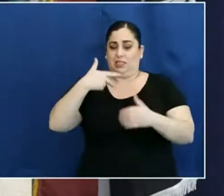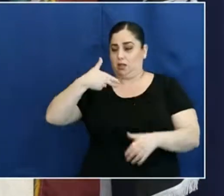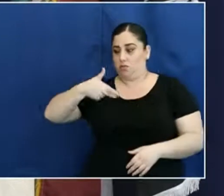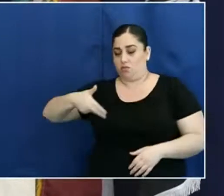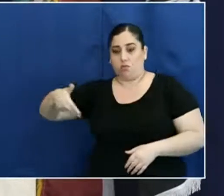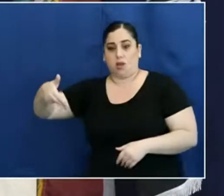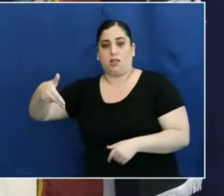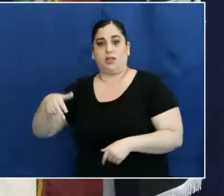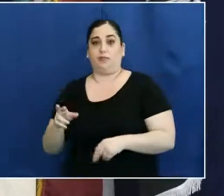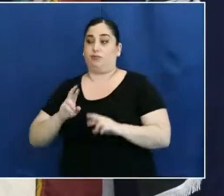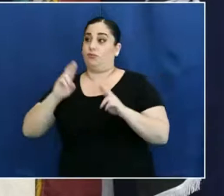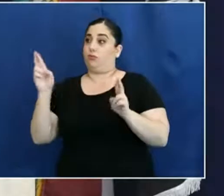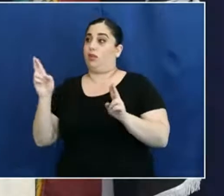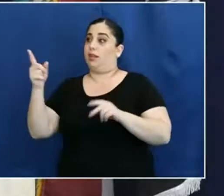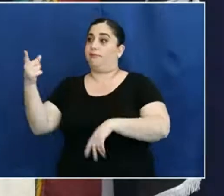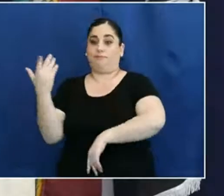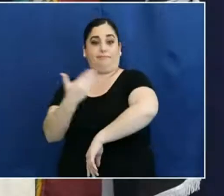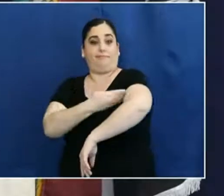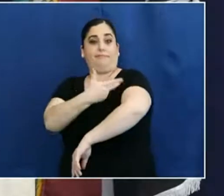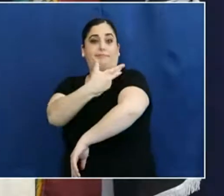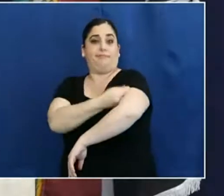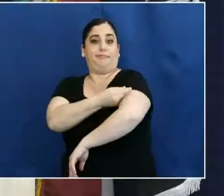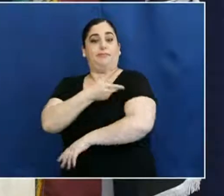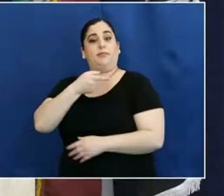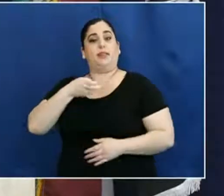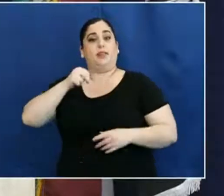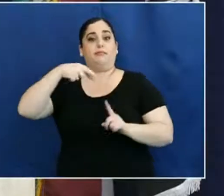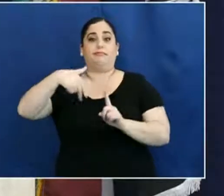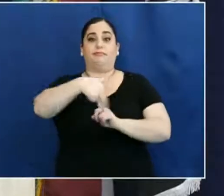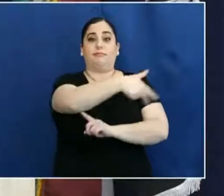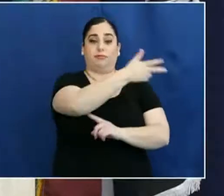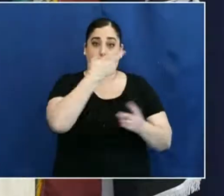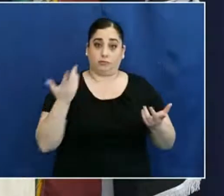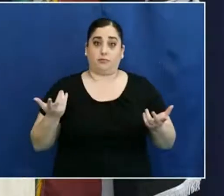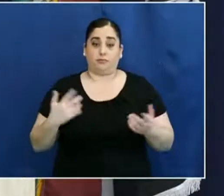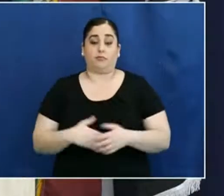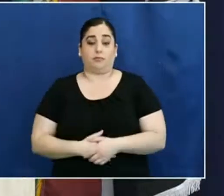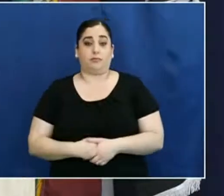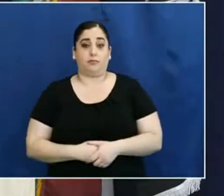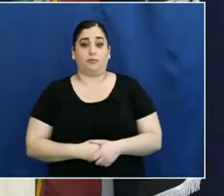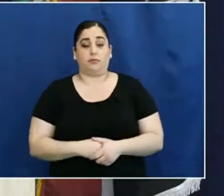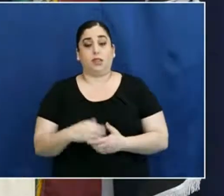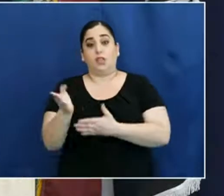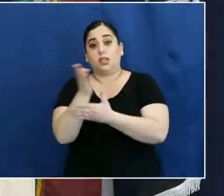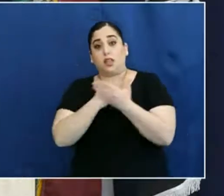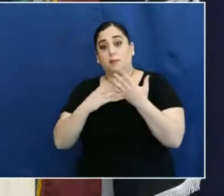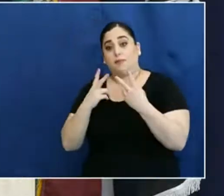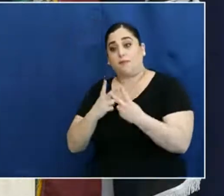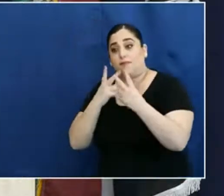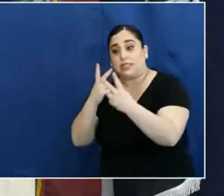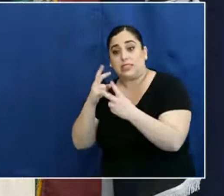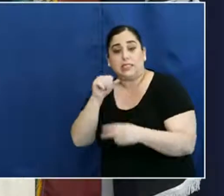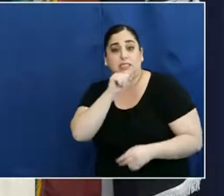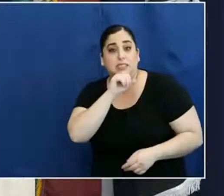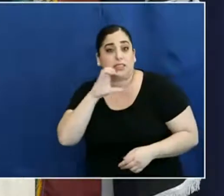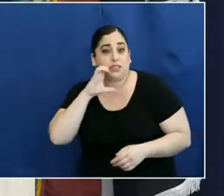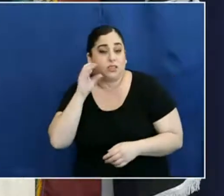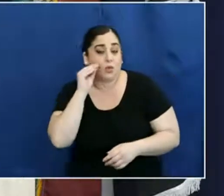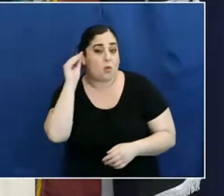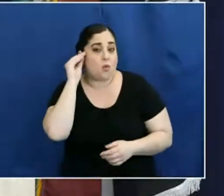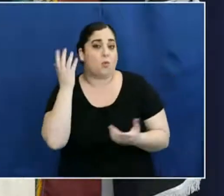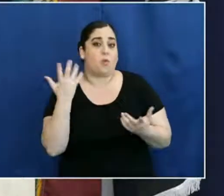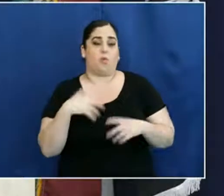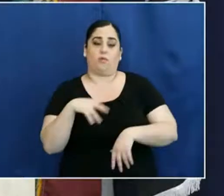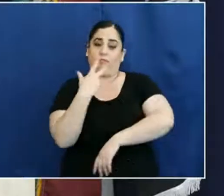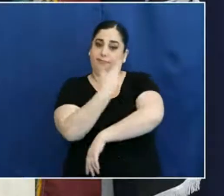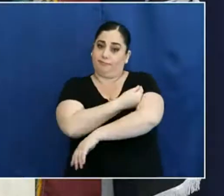catch up that program and get ready. And then we want to continue to refine to make it more convenient, to make it as it can be easier to find vaccines.